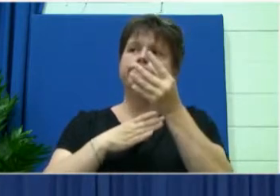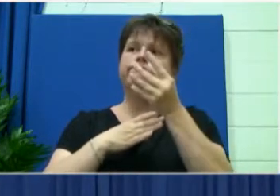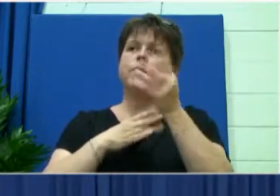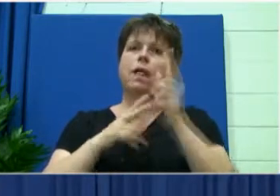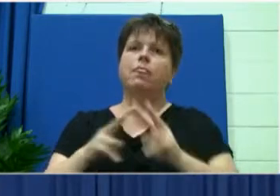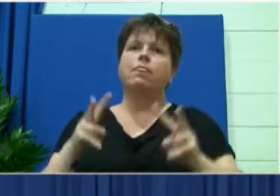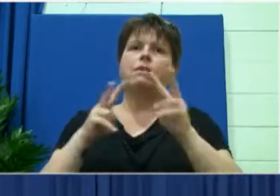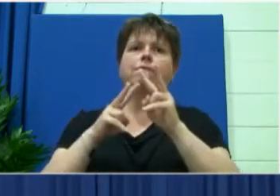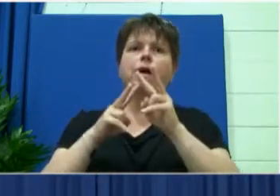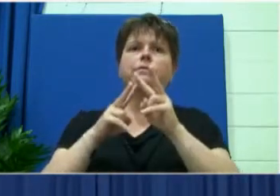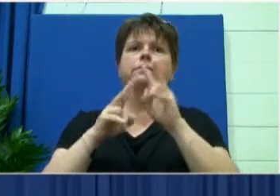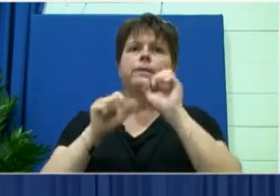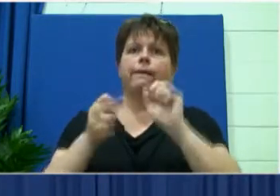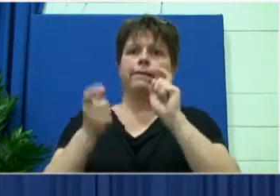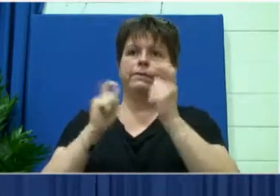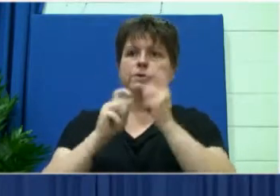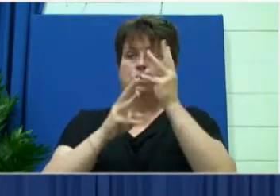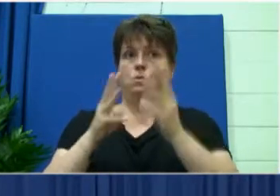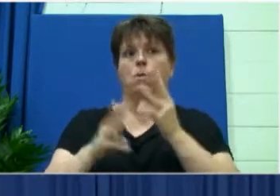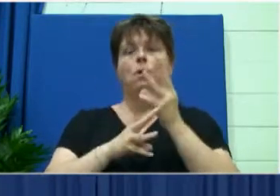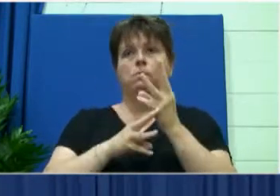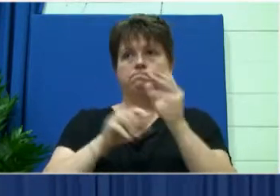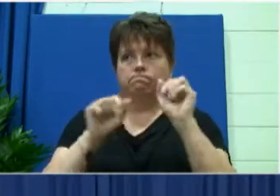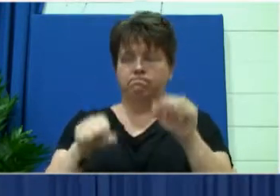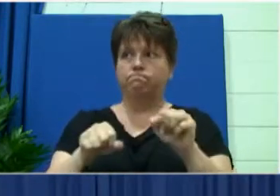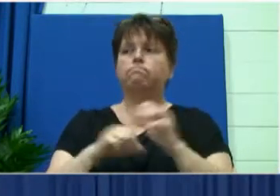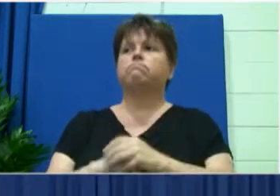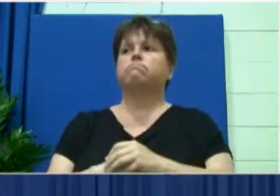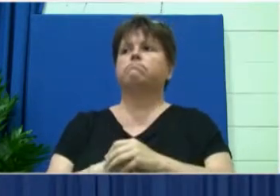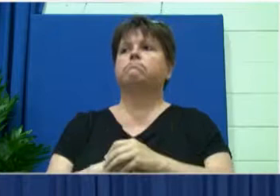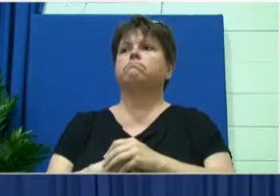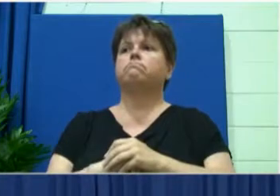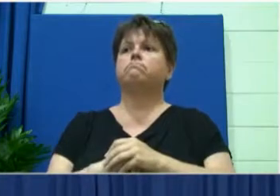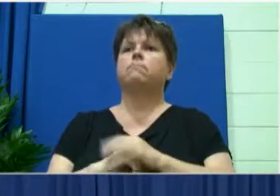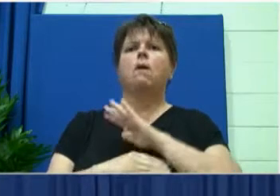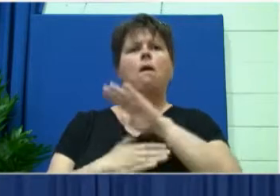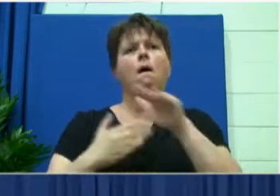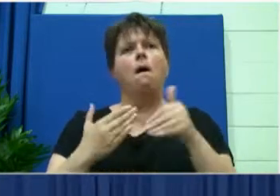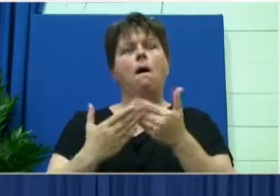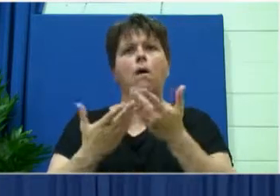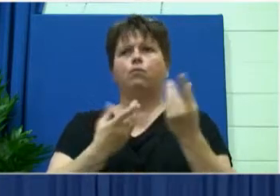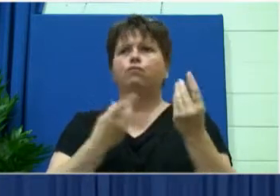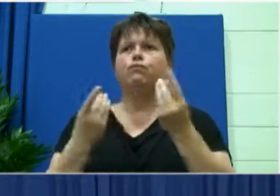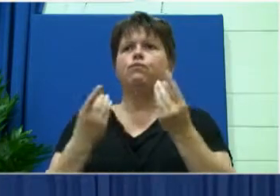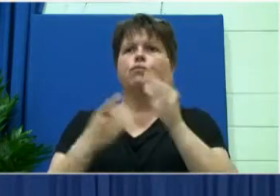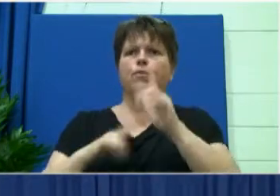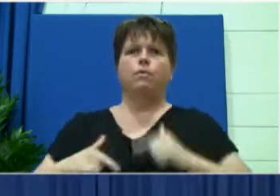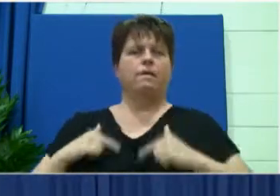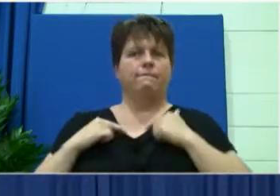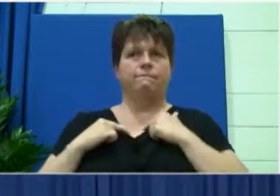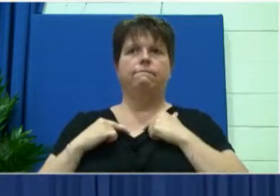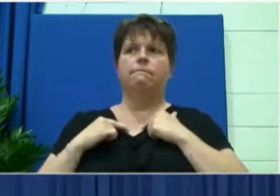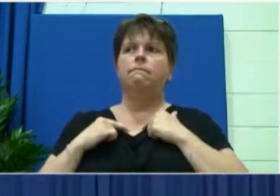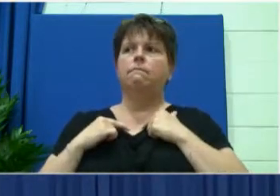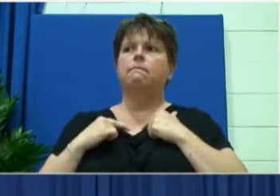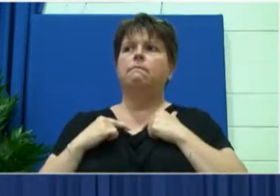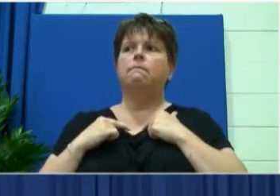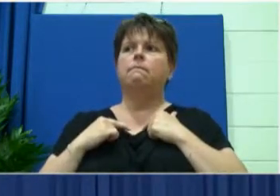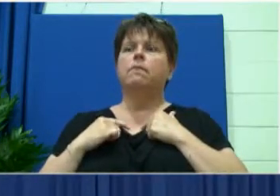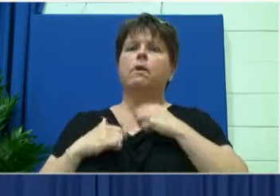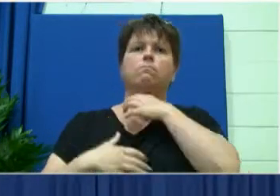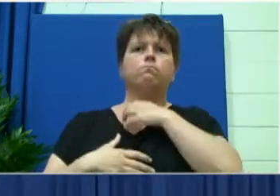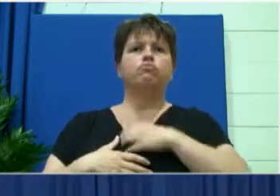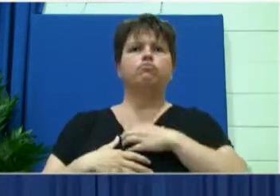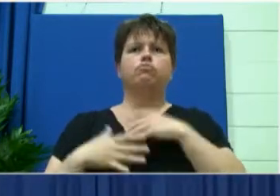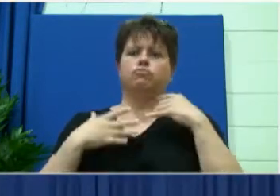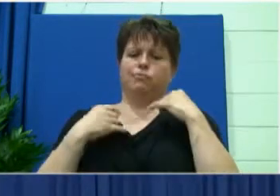the values that can change the world. In all that you do, in all of your life, I wish you